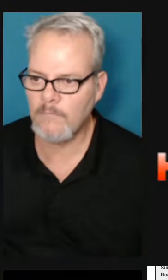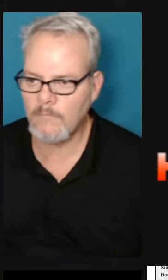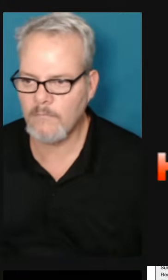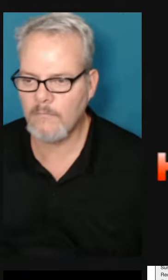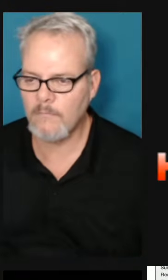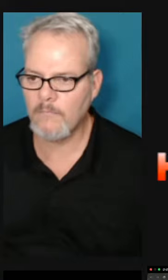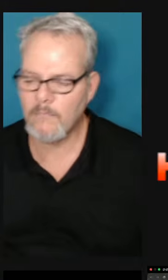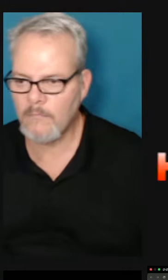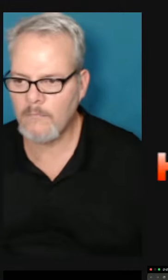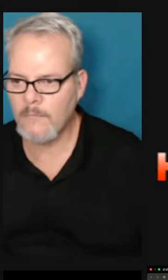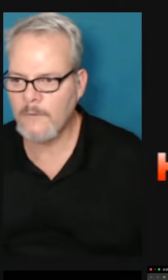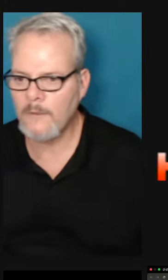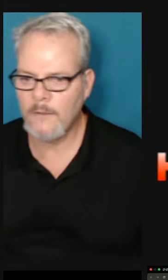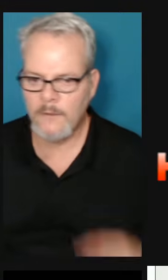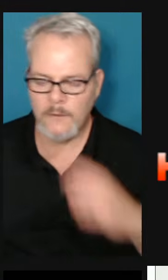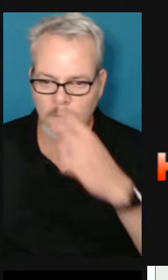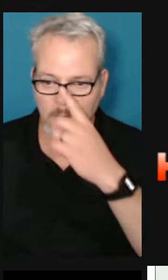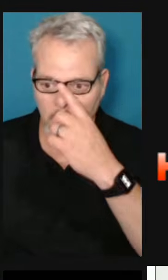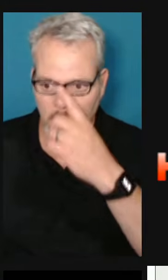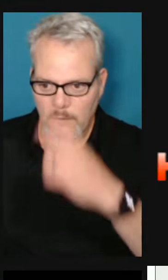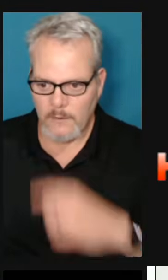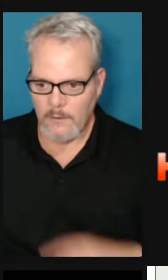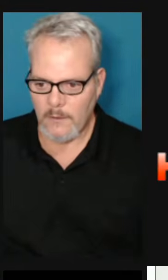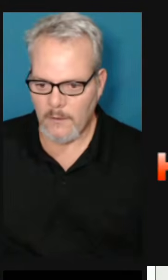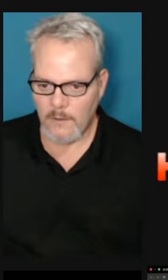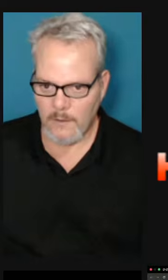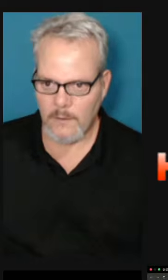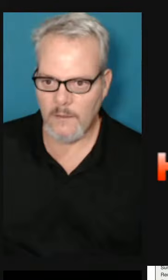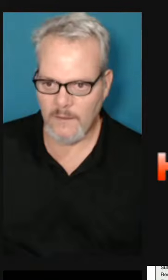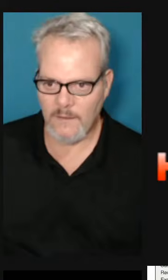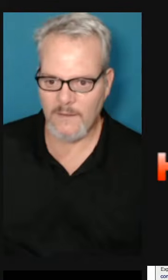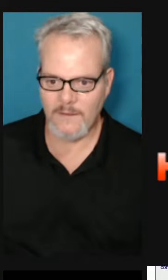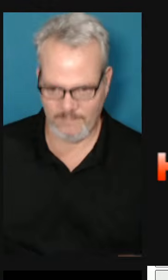to be? 4 p.m. Yep, and then